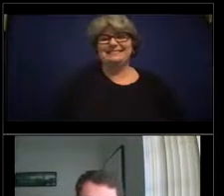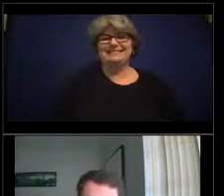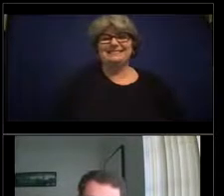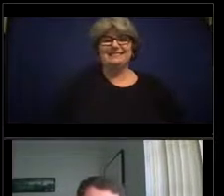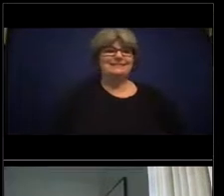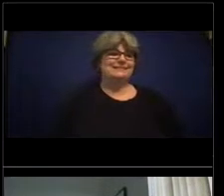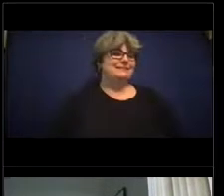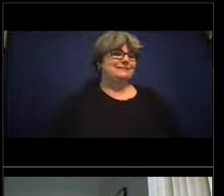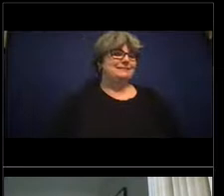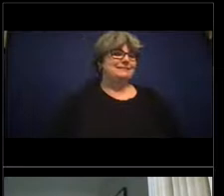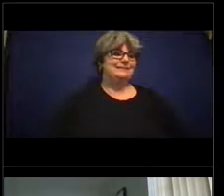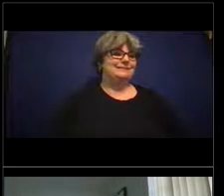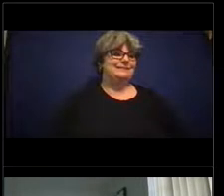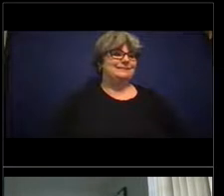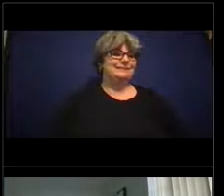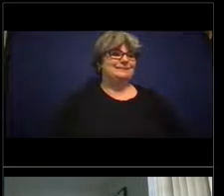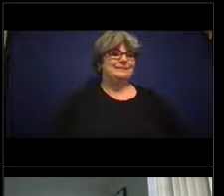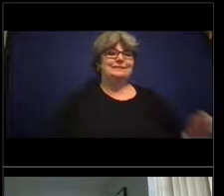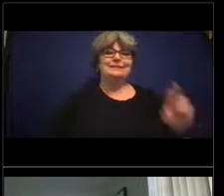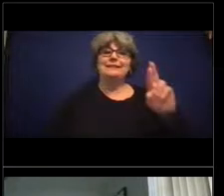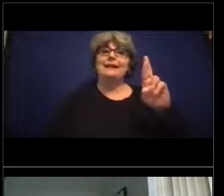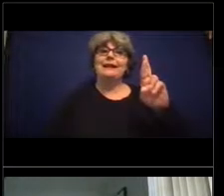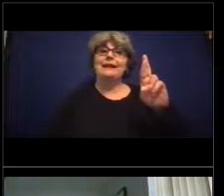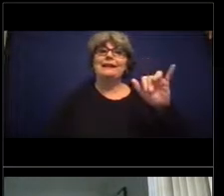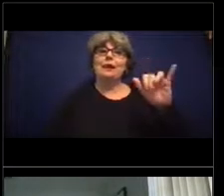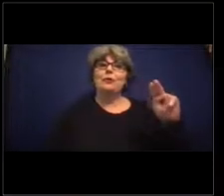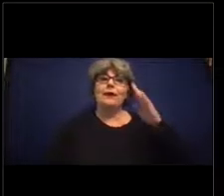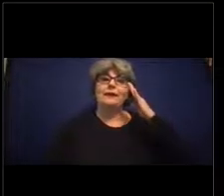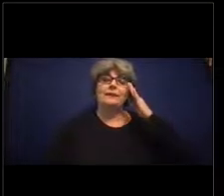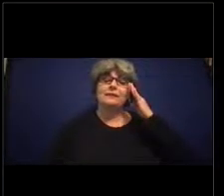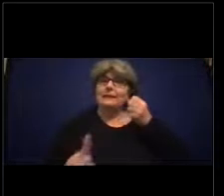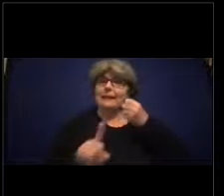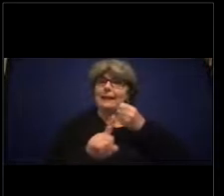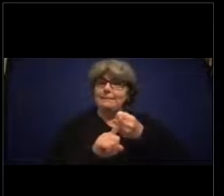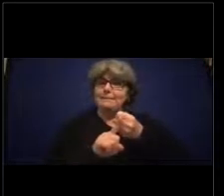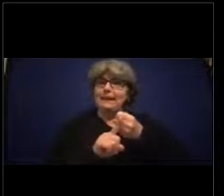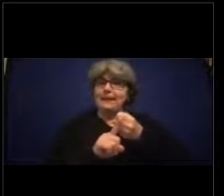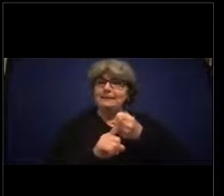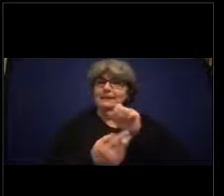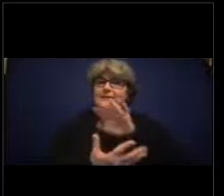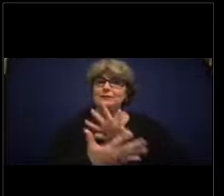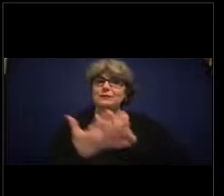Thanks, and we're gonna pass it now to Ryan, who's gonna talk about more impacts that smoke can have in fires.